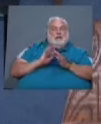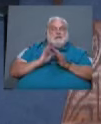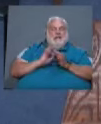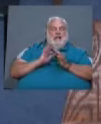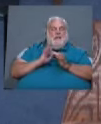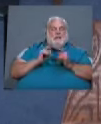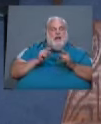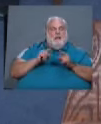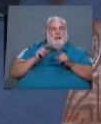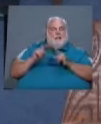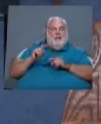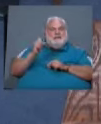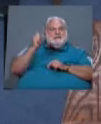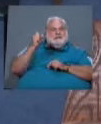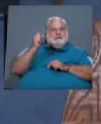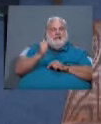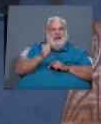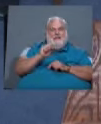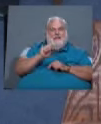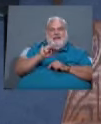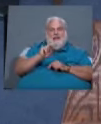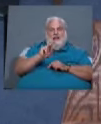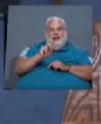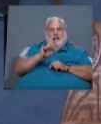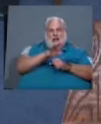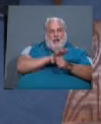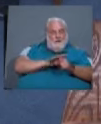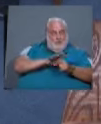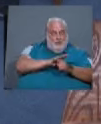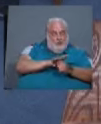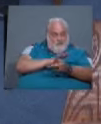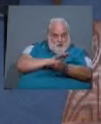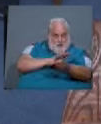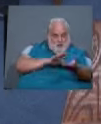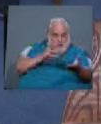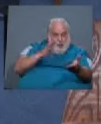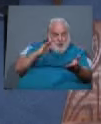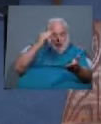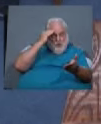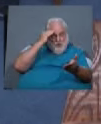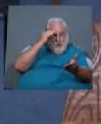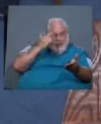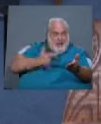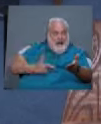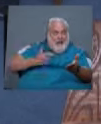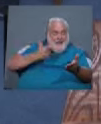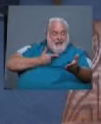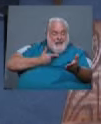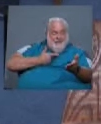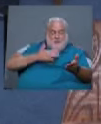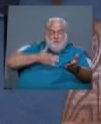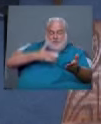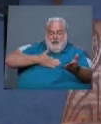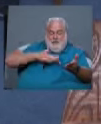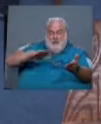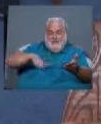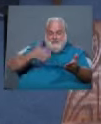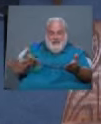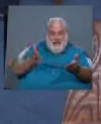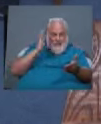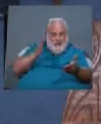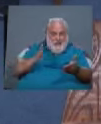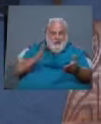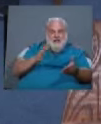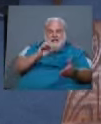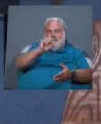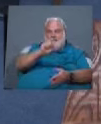South End area of town. And for those who know me, I live and breathe and die the South End. There were statements that were